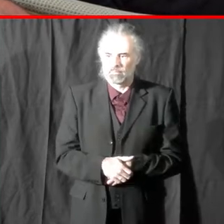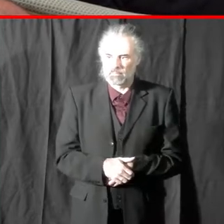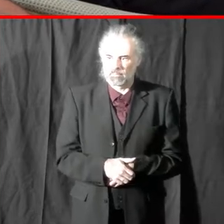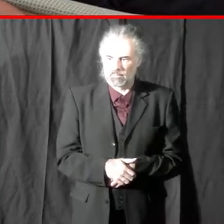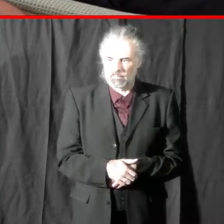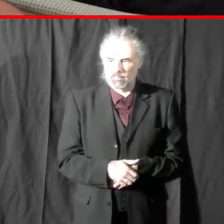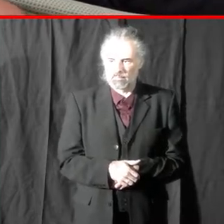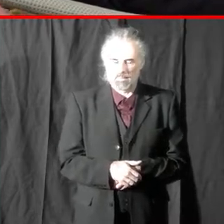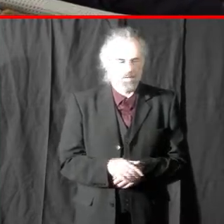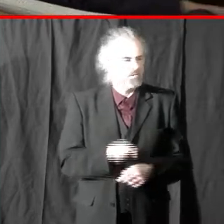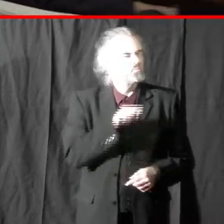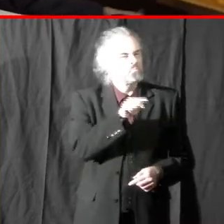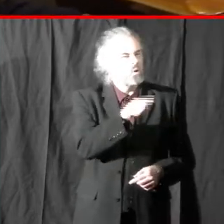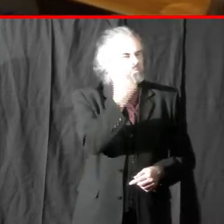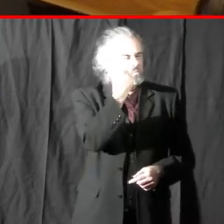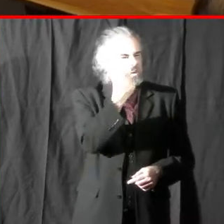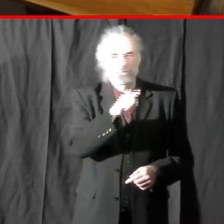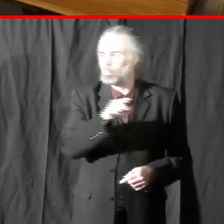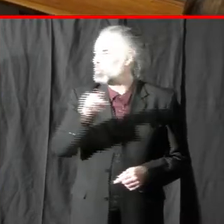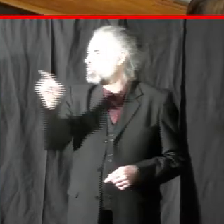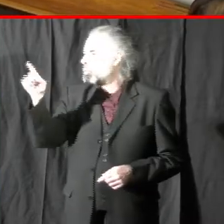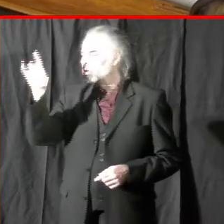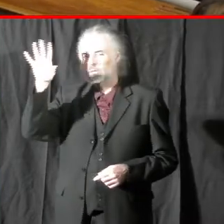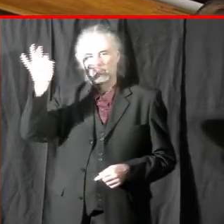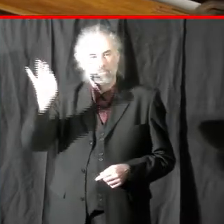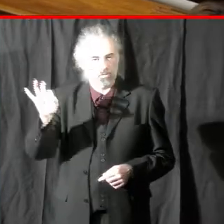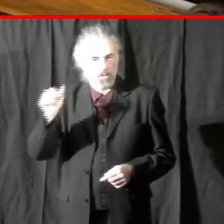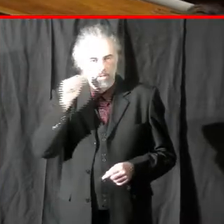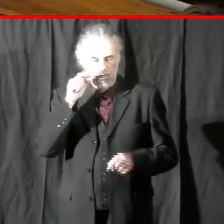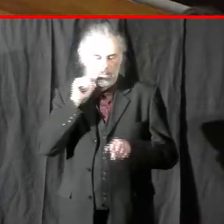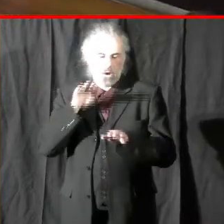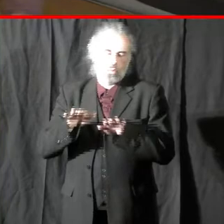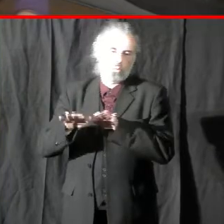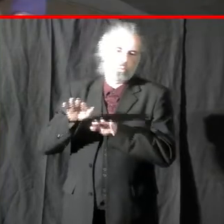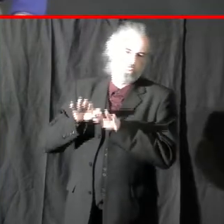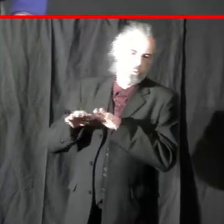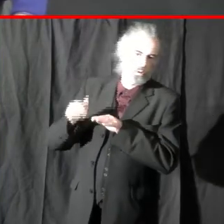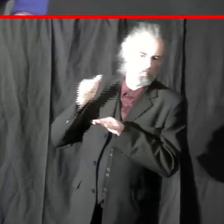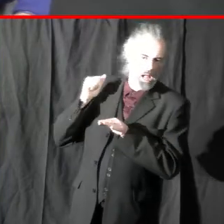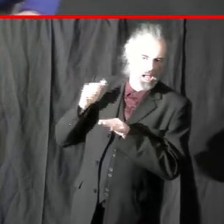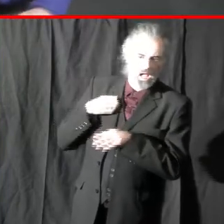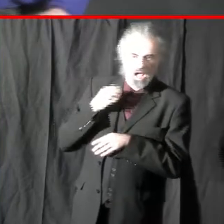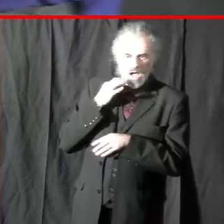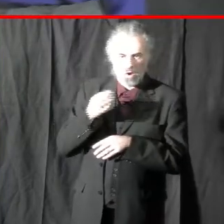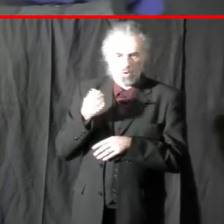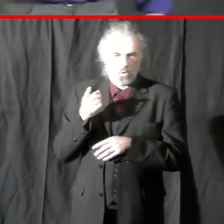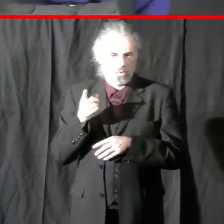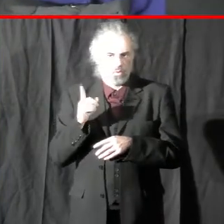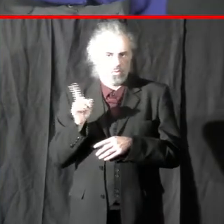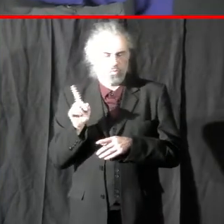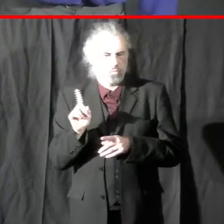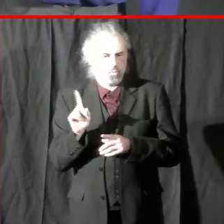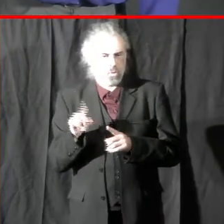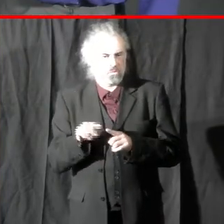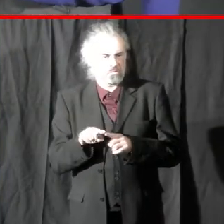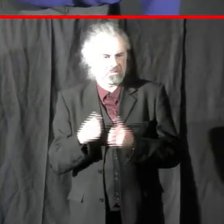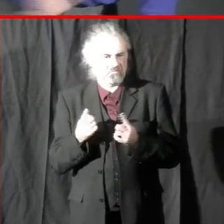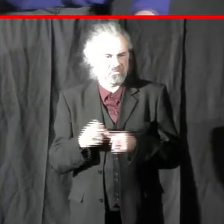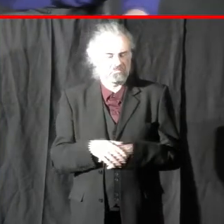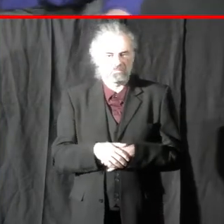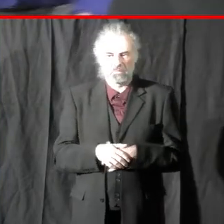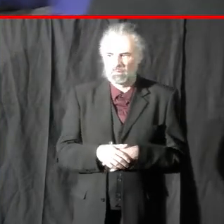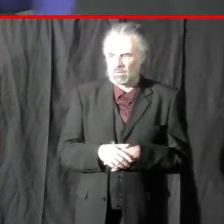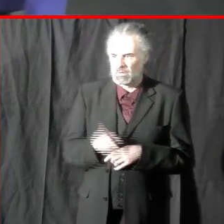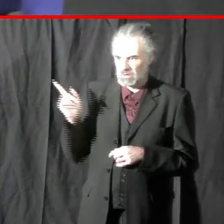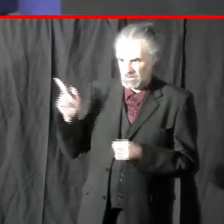Between 0.1 and 10. Okay. So we're gonna go back a little bit, and we're just going to ask what makes the difference. Mm-hmm.